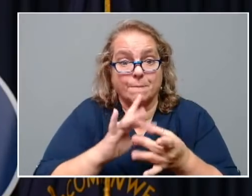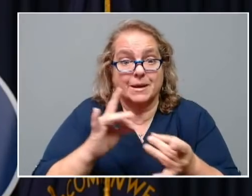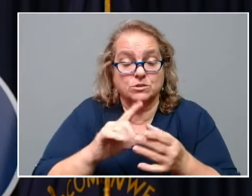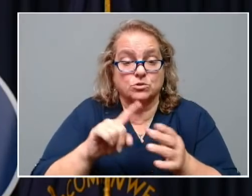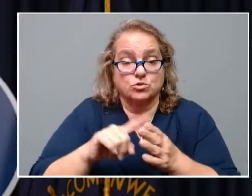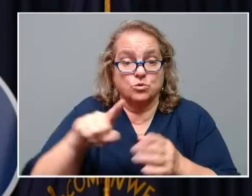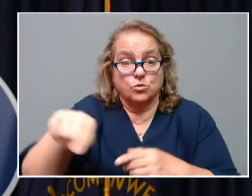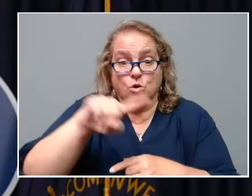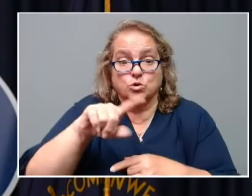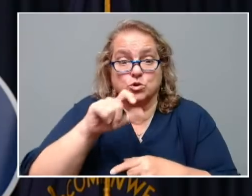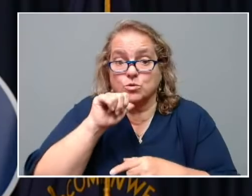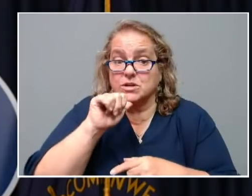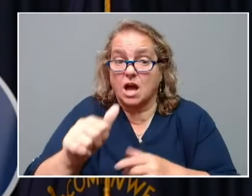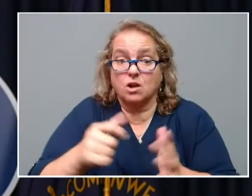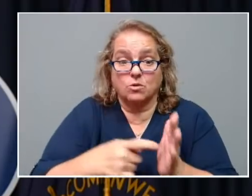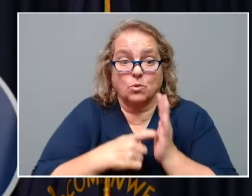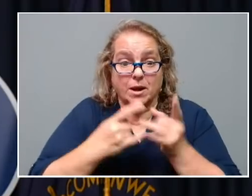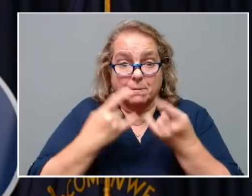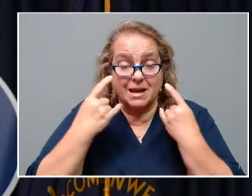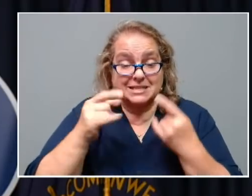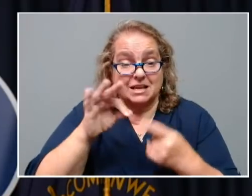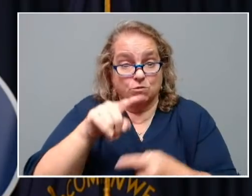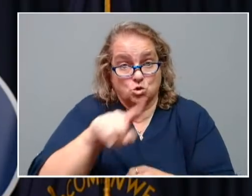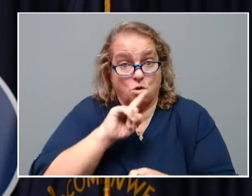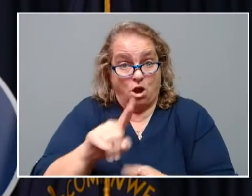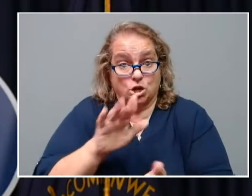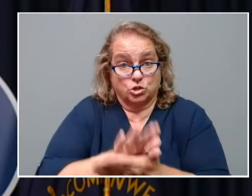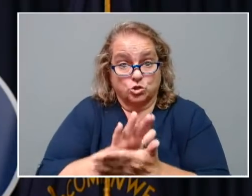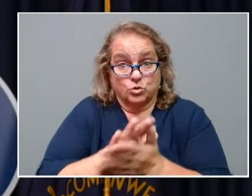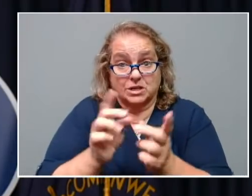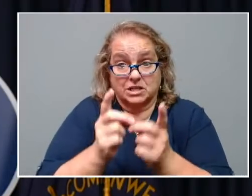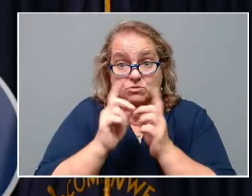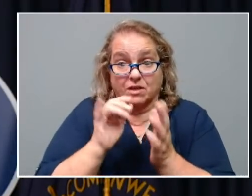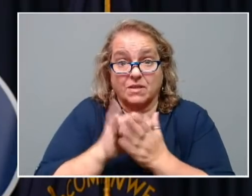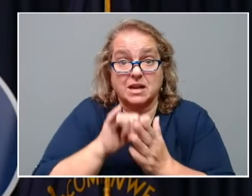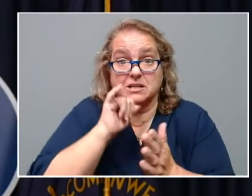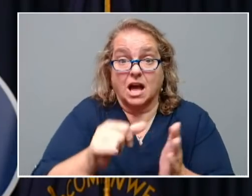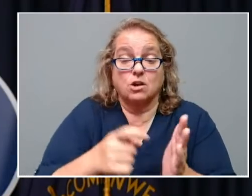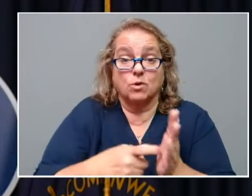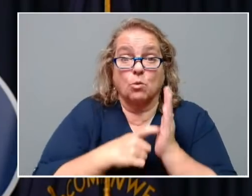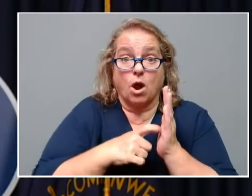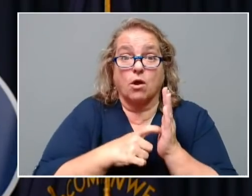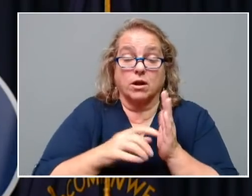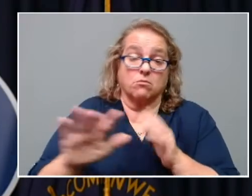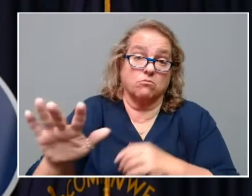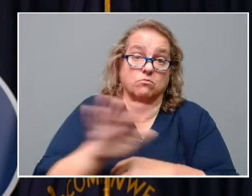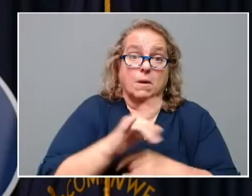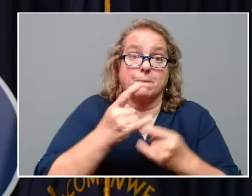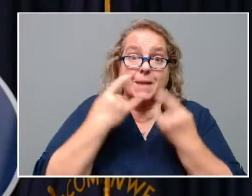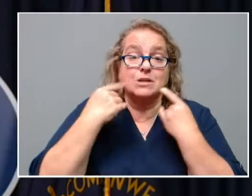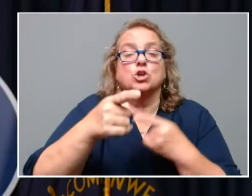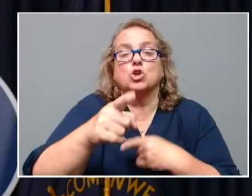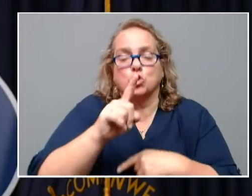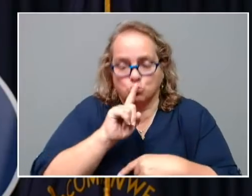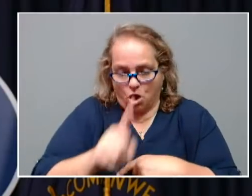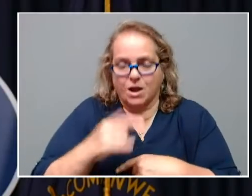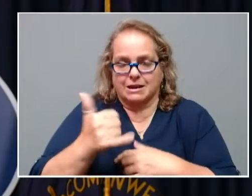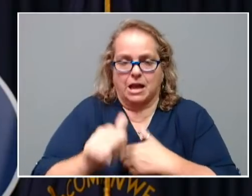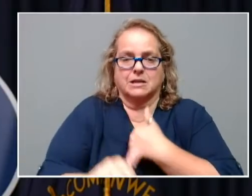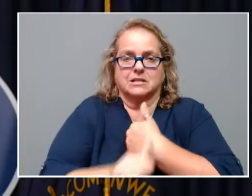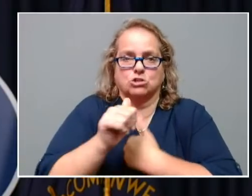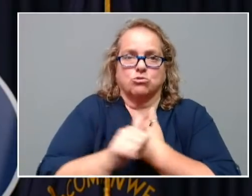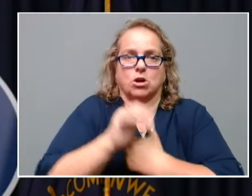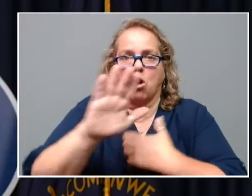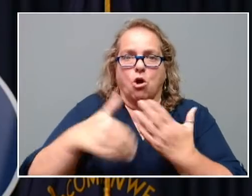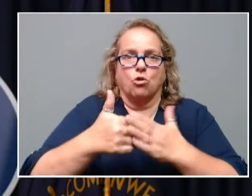masks? If you are a school district that is not requiring universal masking, you are directly endangering the children, the